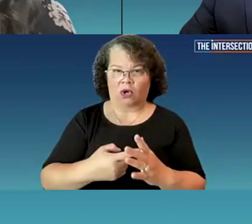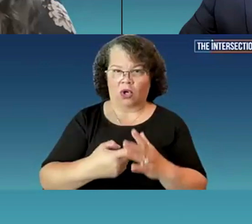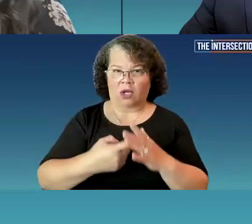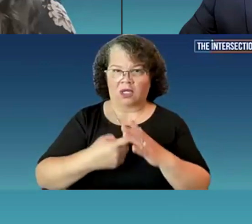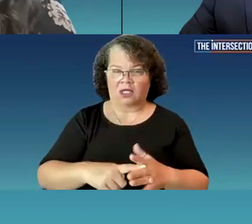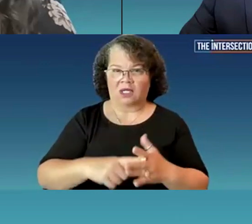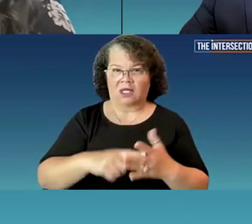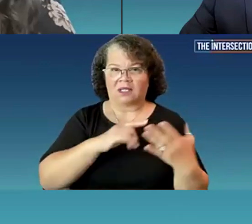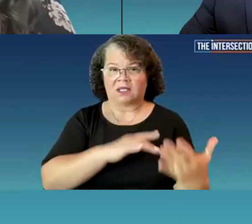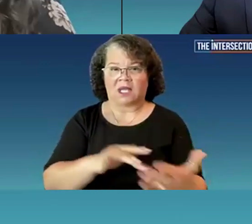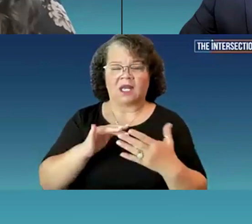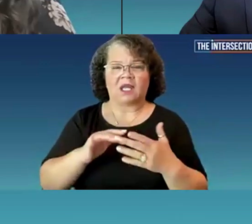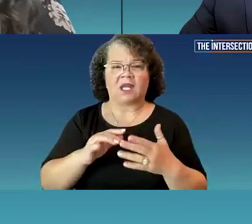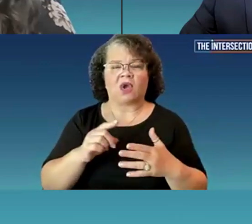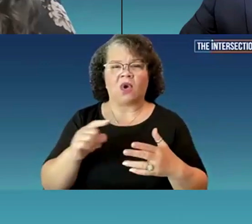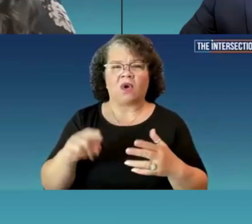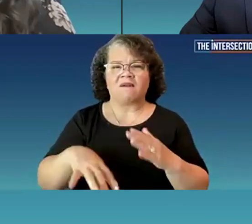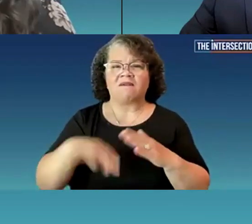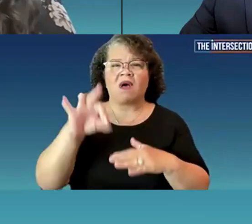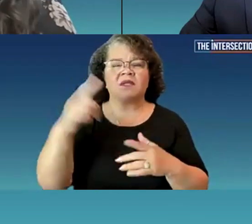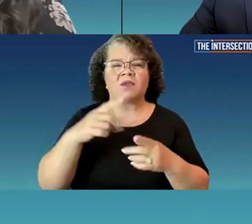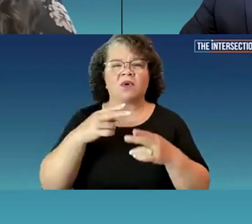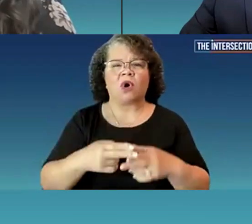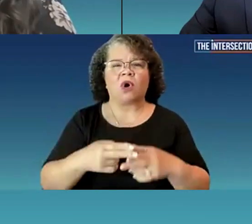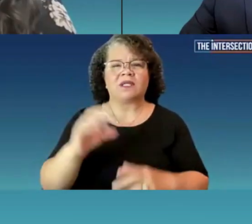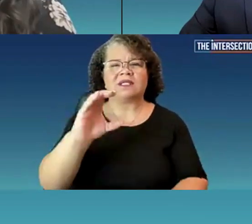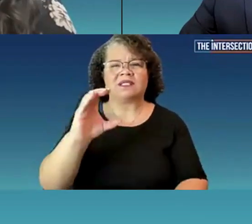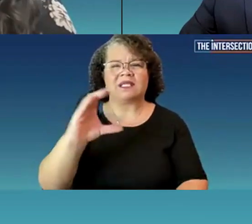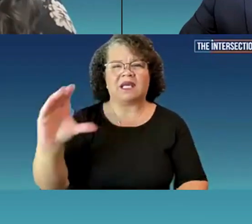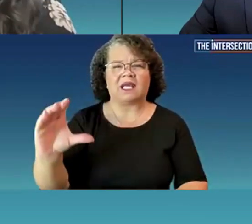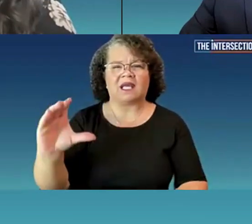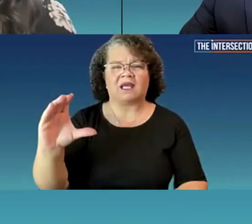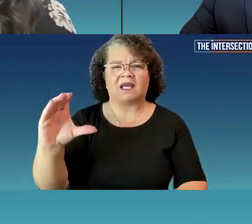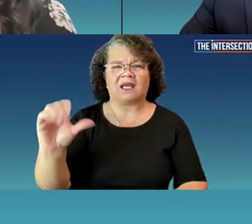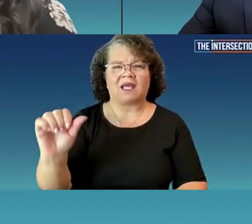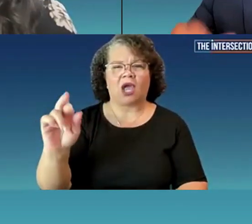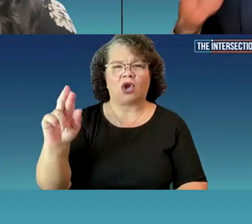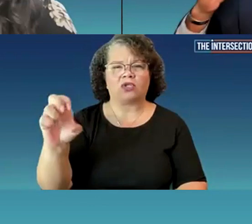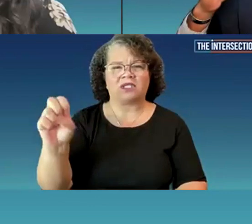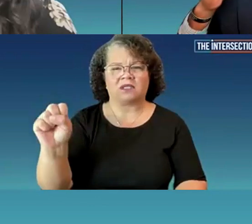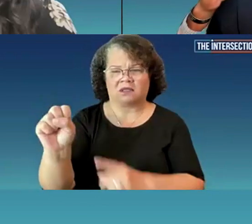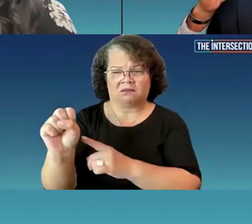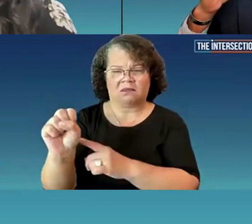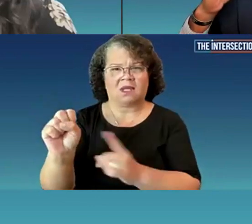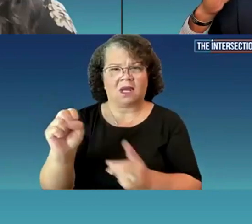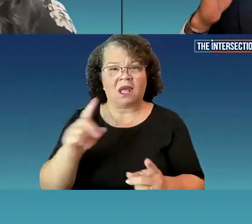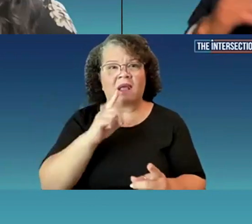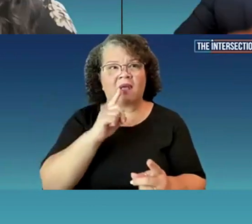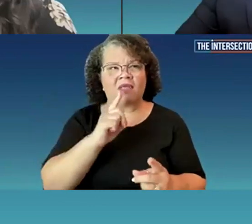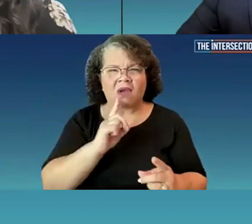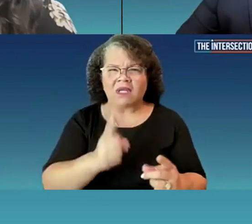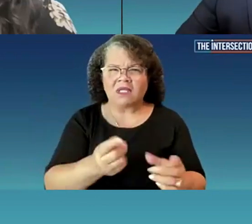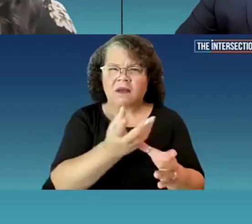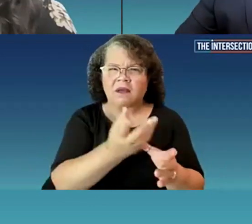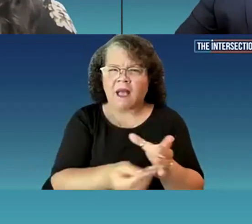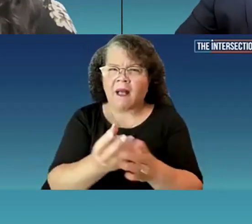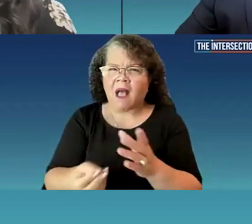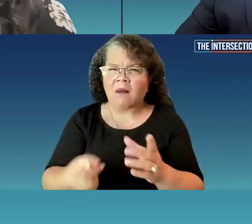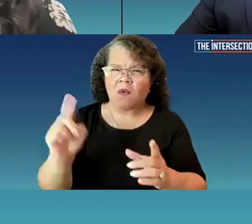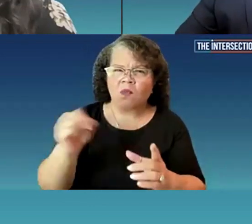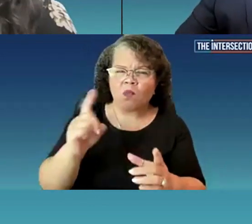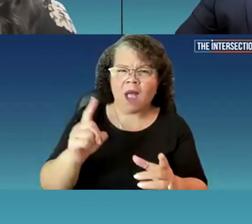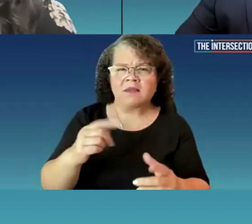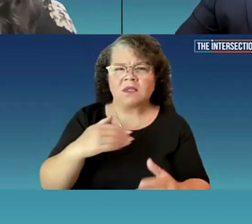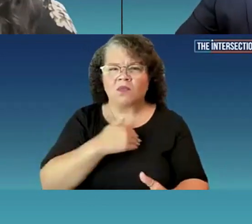called C-CARES. Oh yes, there's a gap in completing breast cancer care. And oh, by